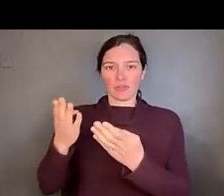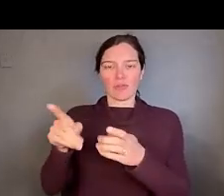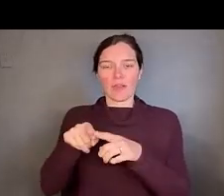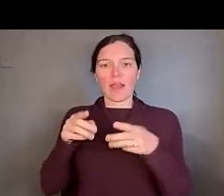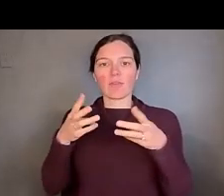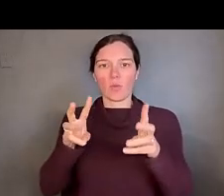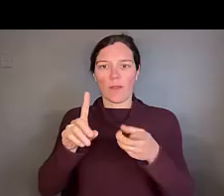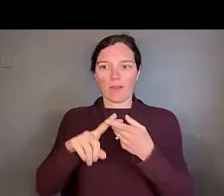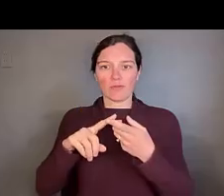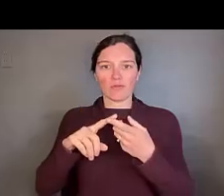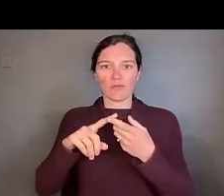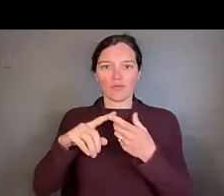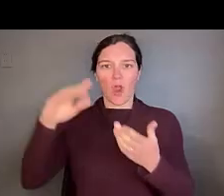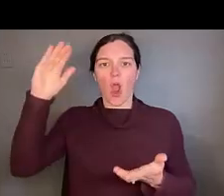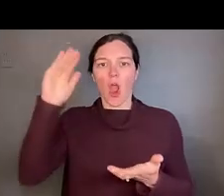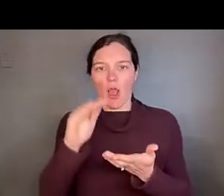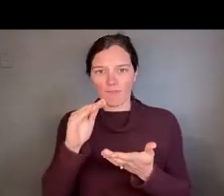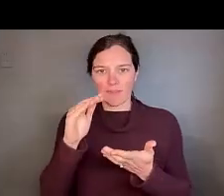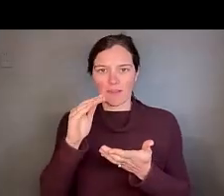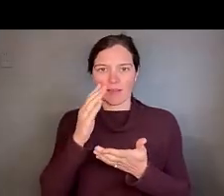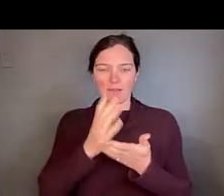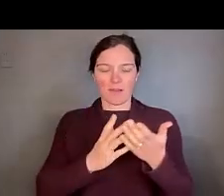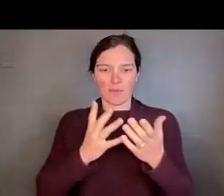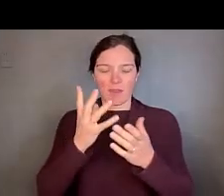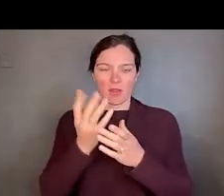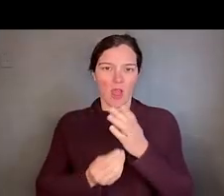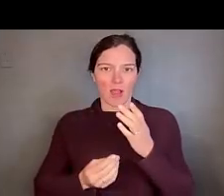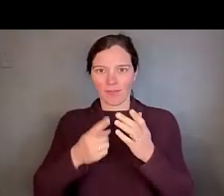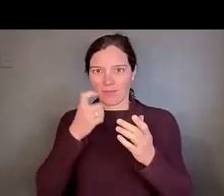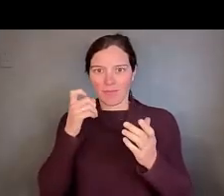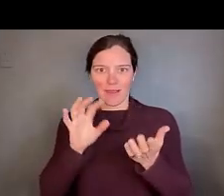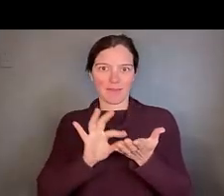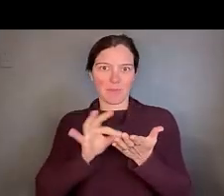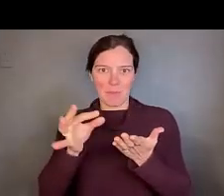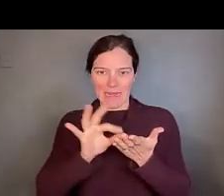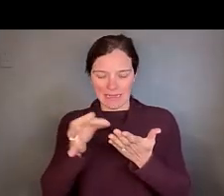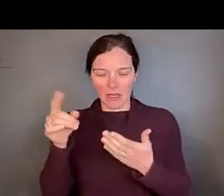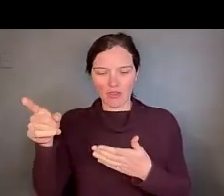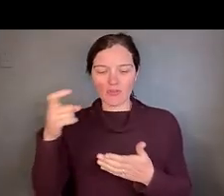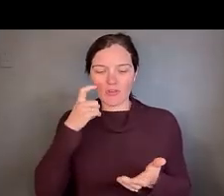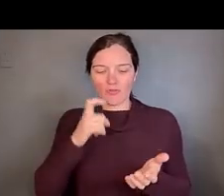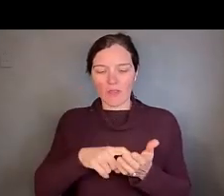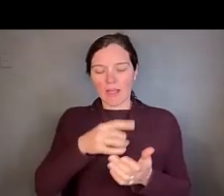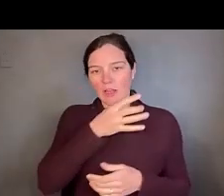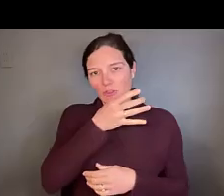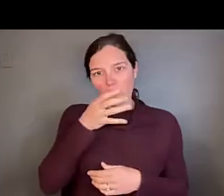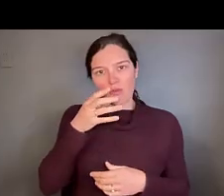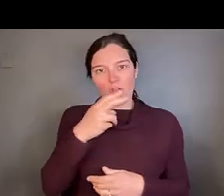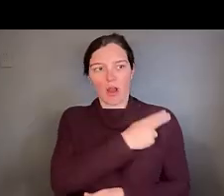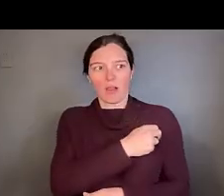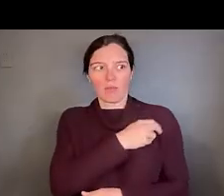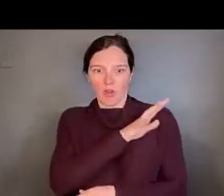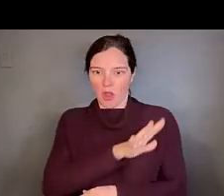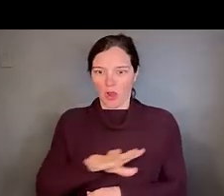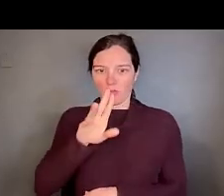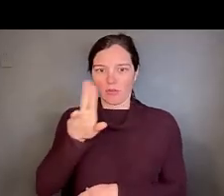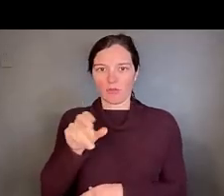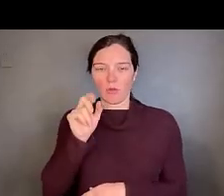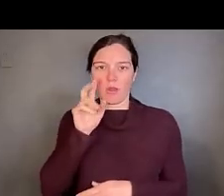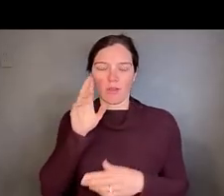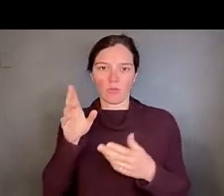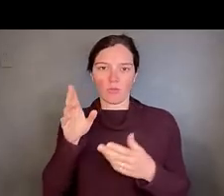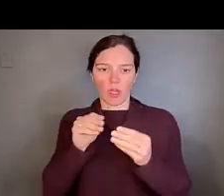to offset some of the losses due to Medicaid. She recognized that rural hospitals across the country were going to